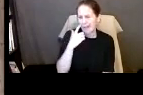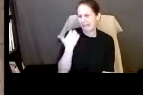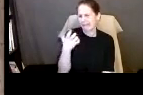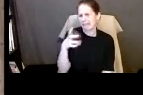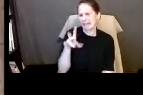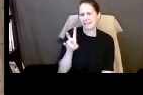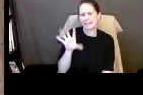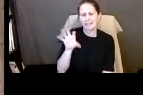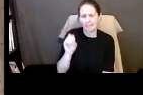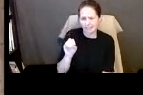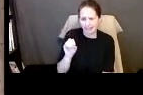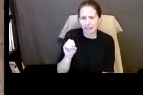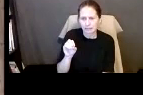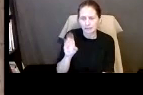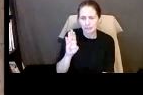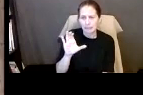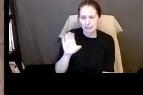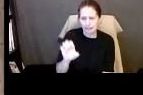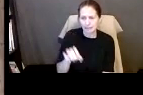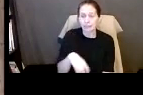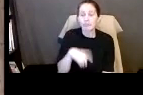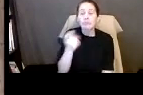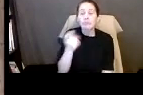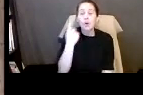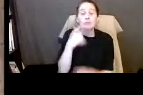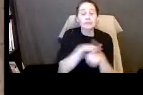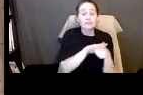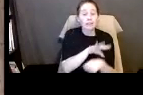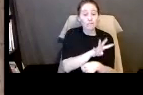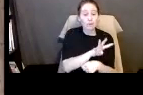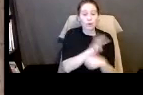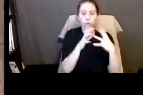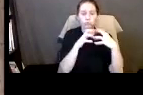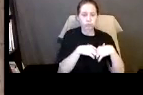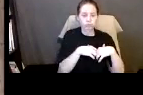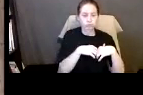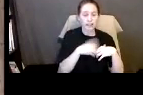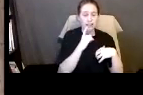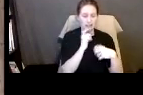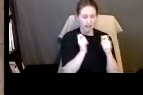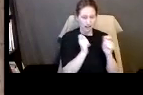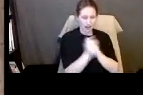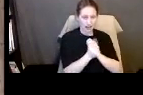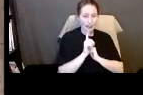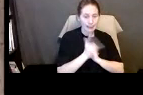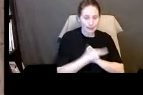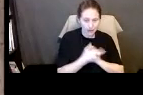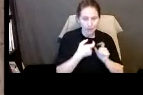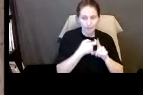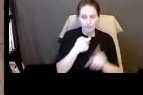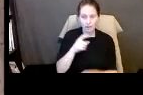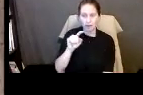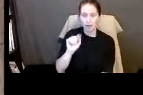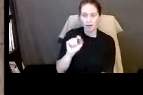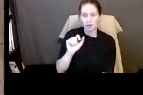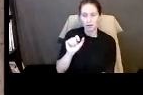BCE. Now, Site 4 was also totally deconstructed and remodeled later by the Ptolemaic and